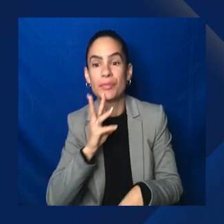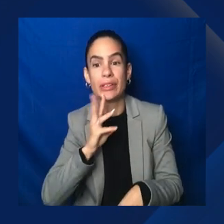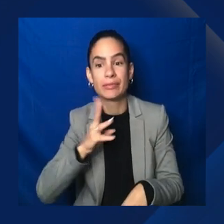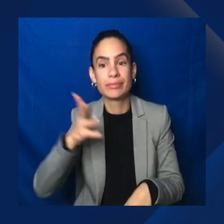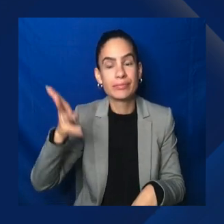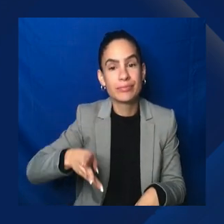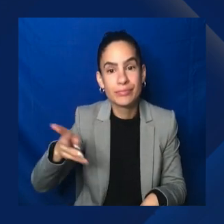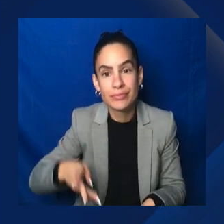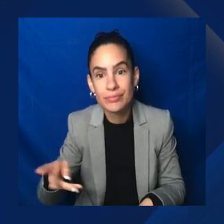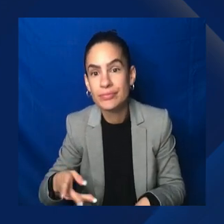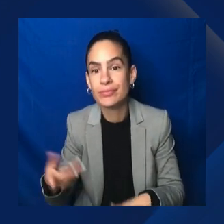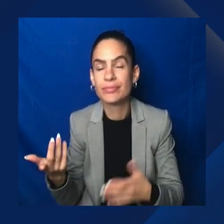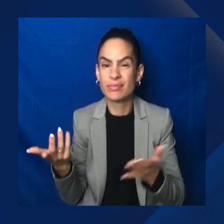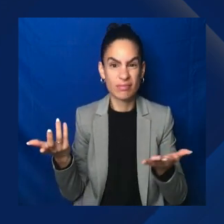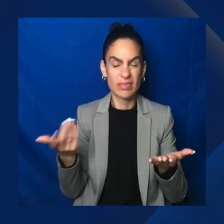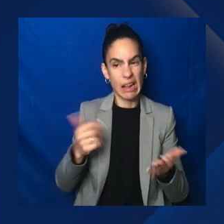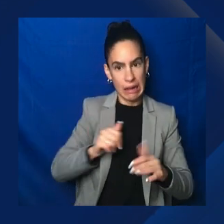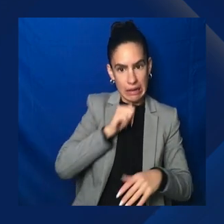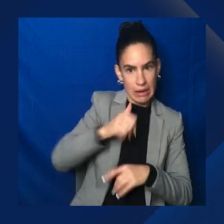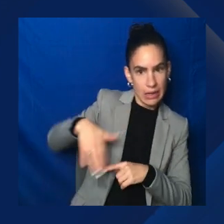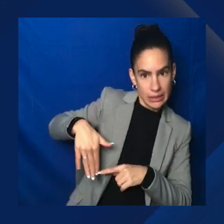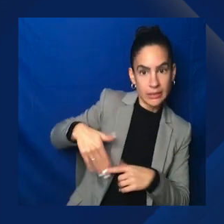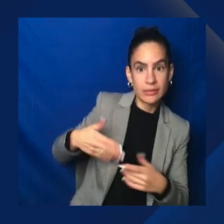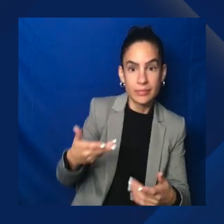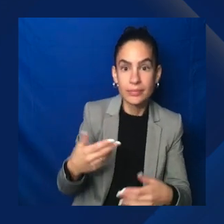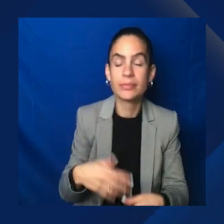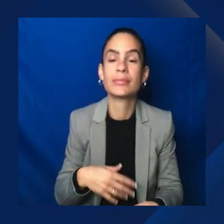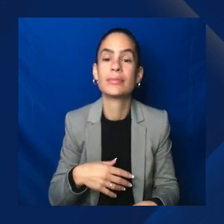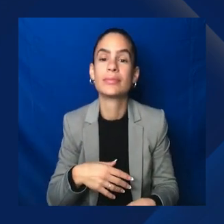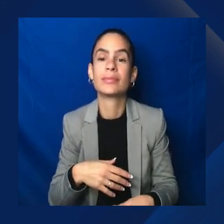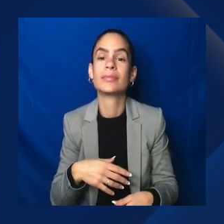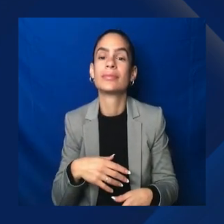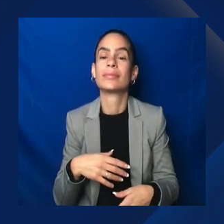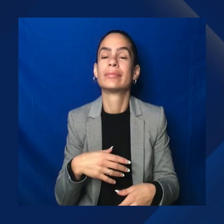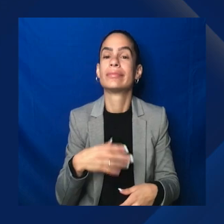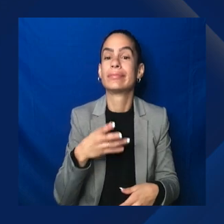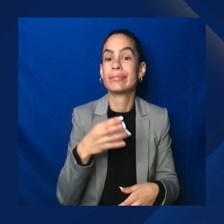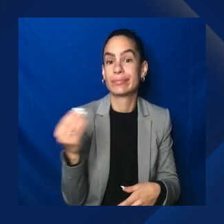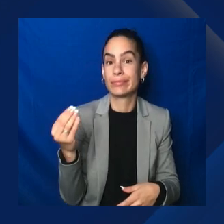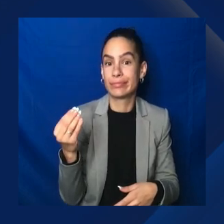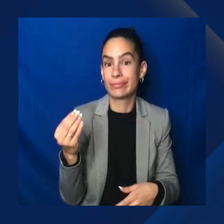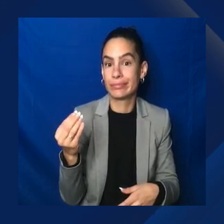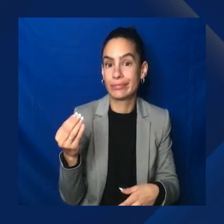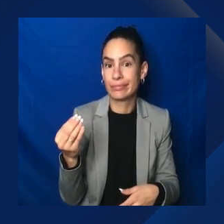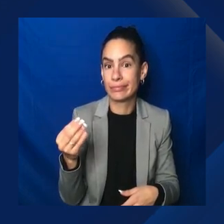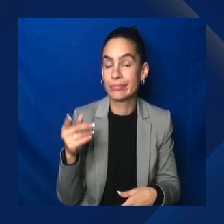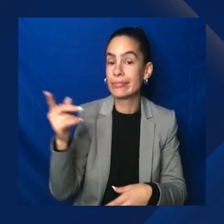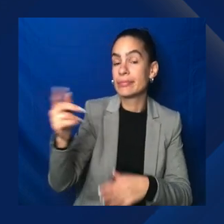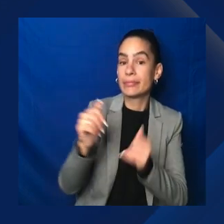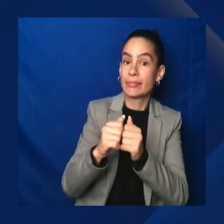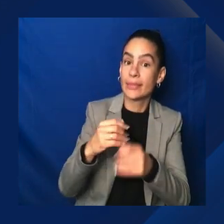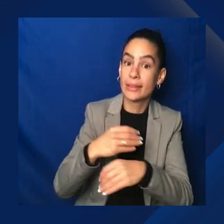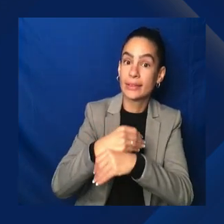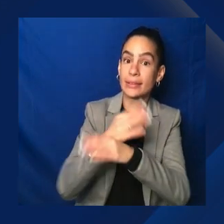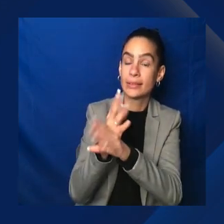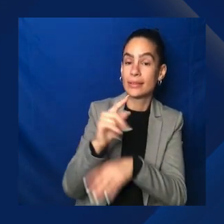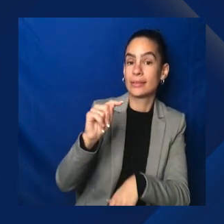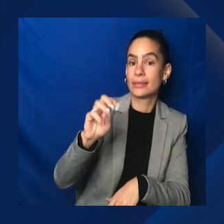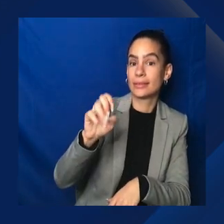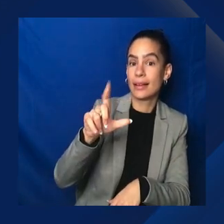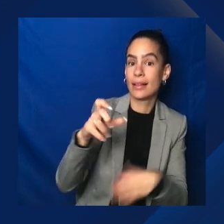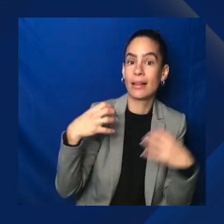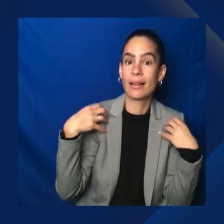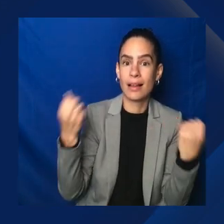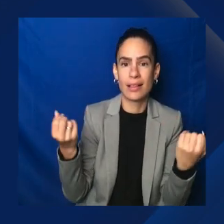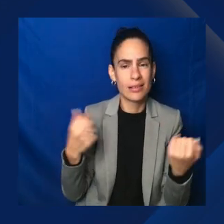with the option of telehealth, we really still don't have that because we don't have broadband